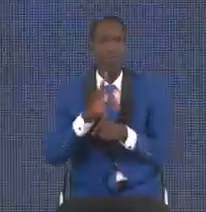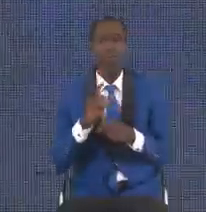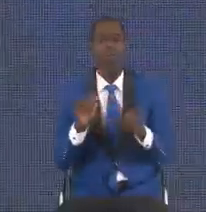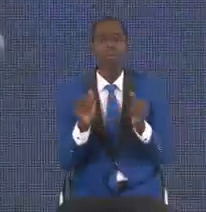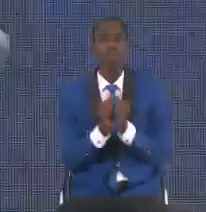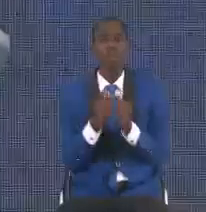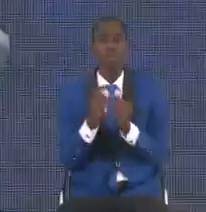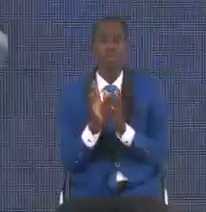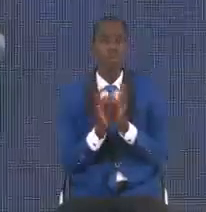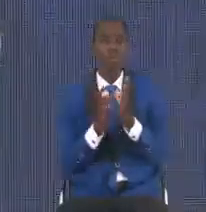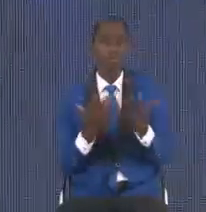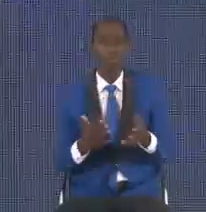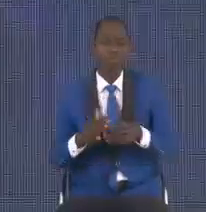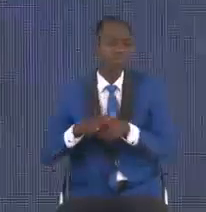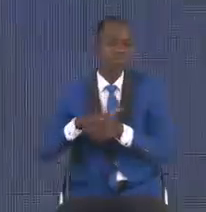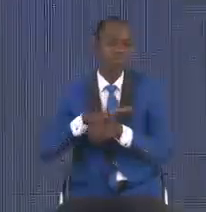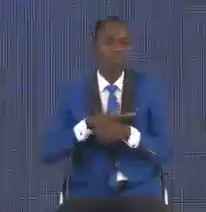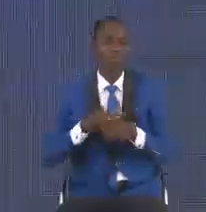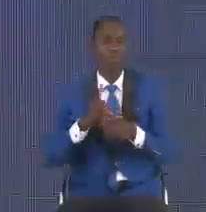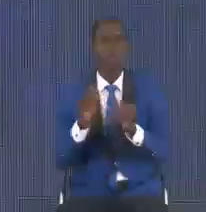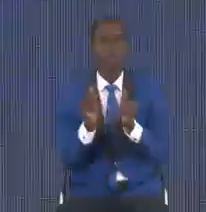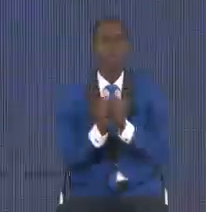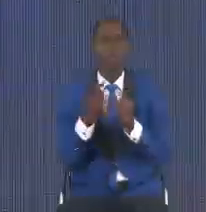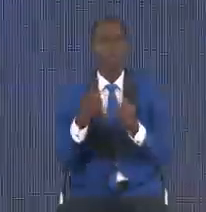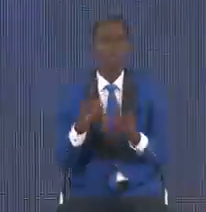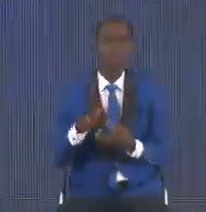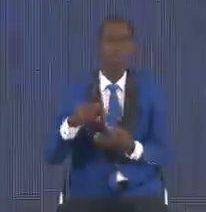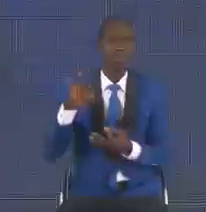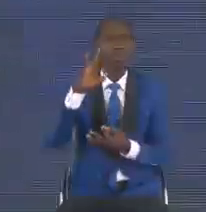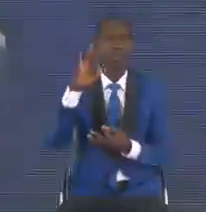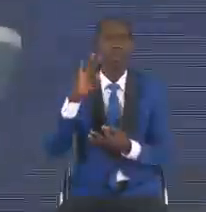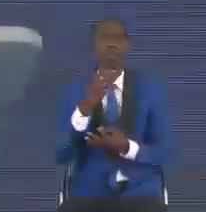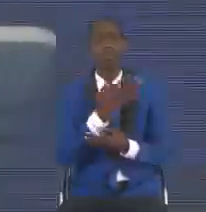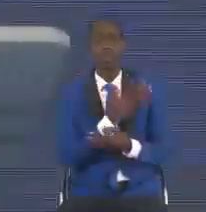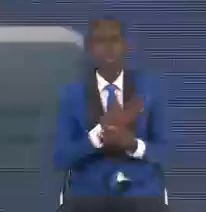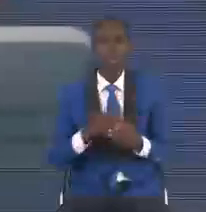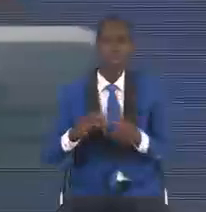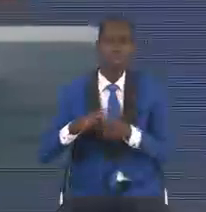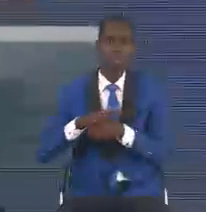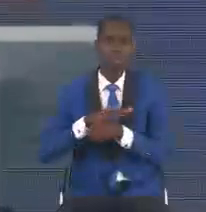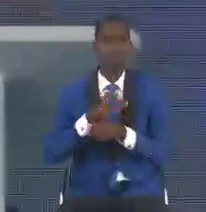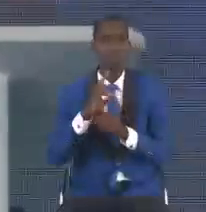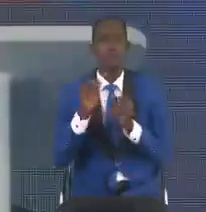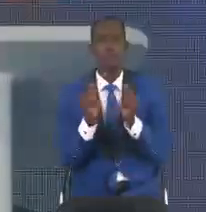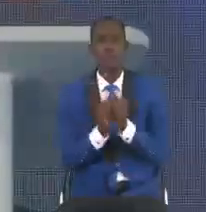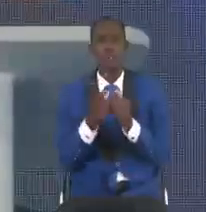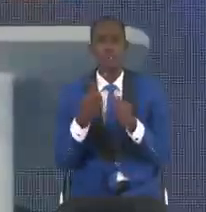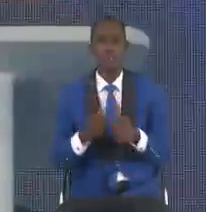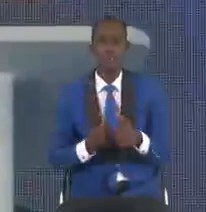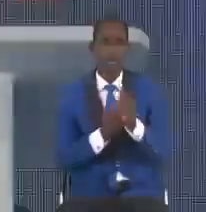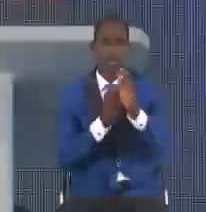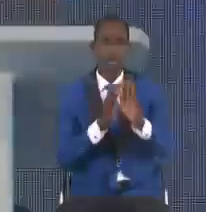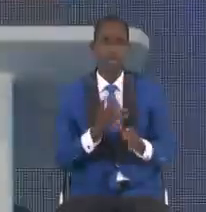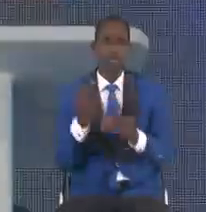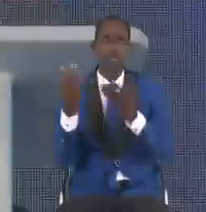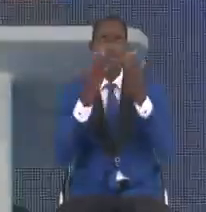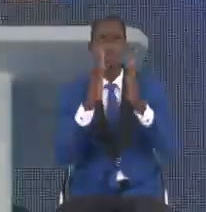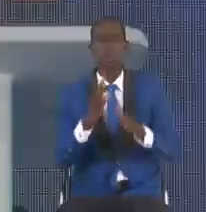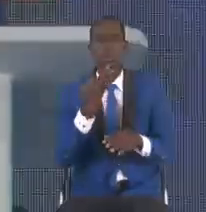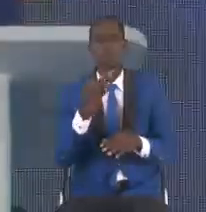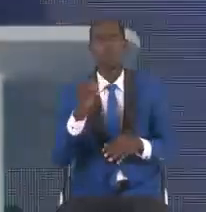scripture, equipped by the spirit, and equipped by the apostle, the servant of God. Number